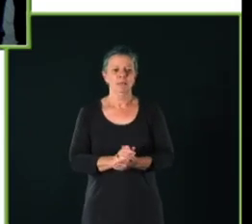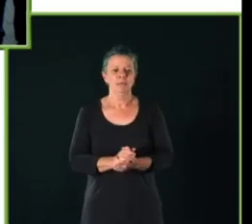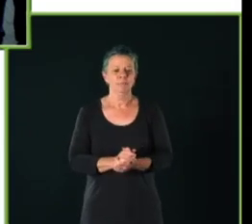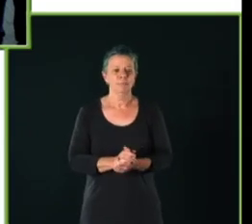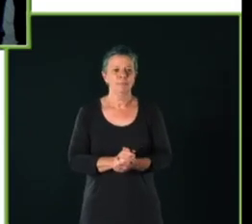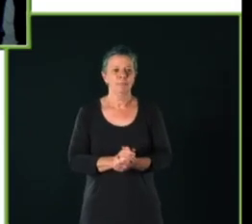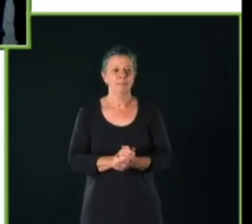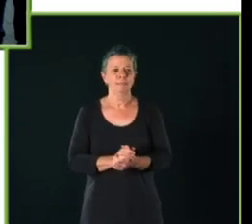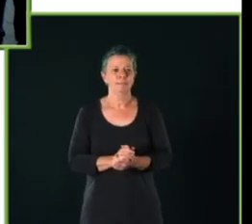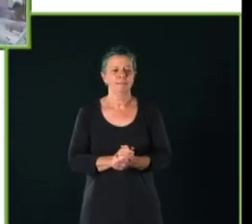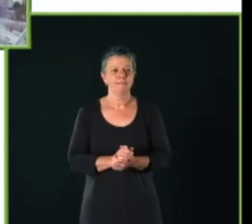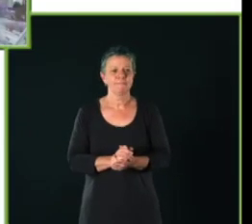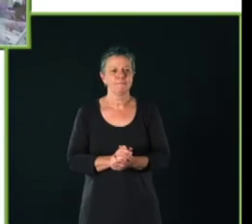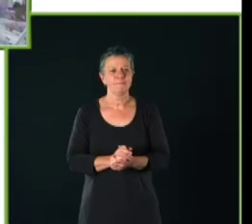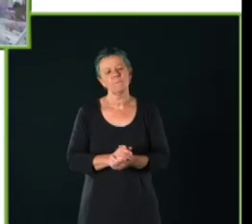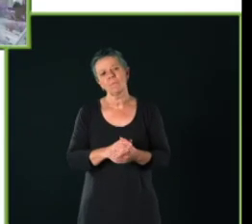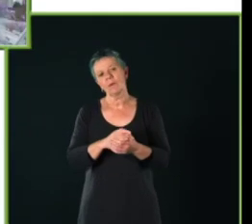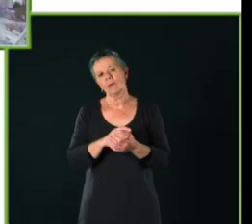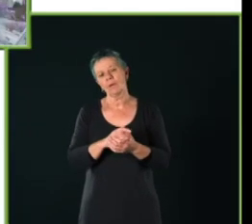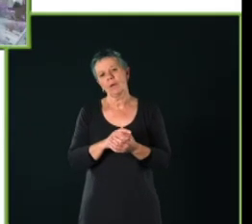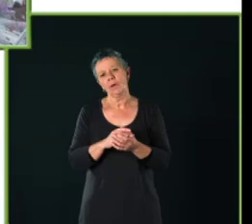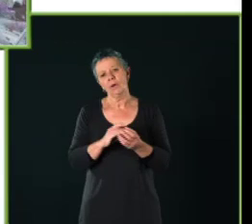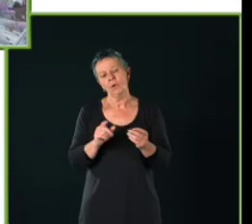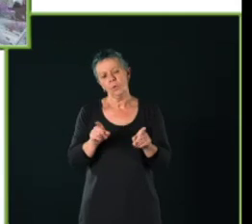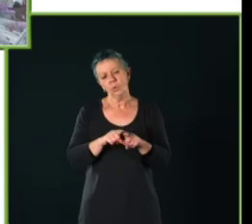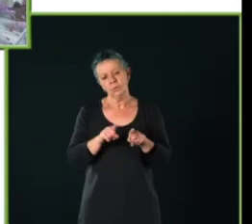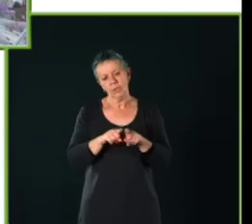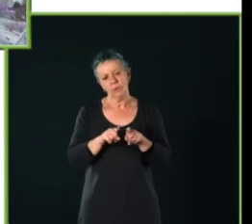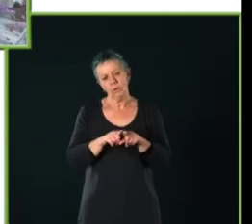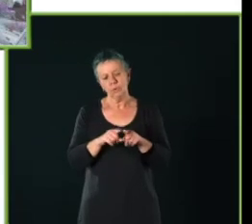come. But the other thing is